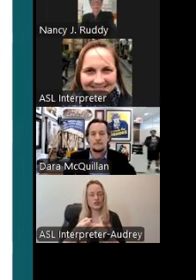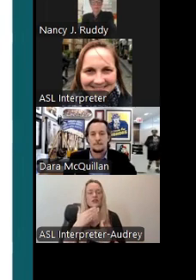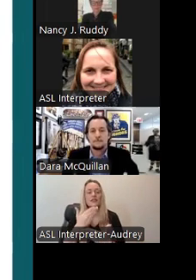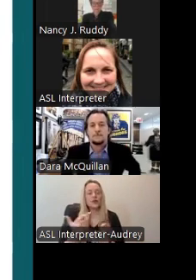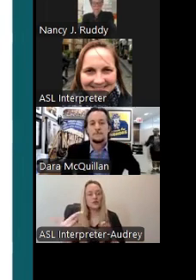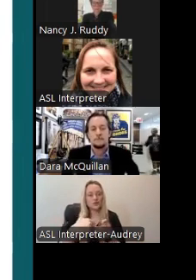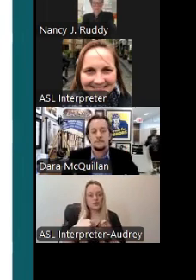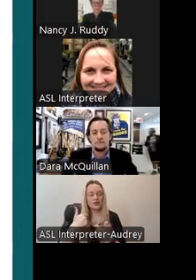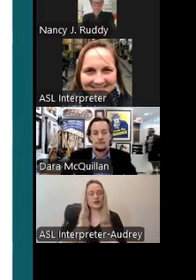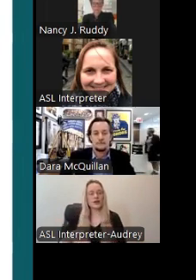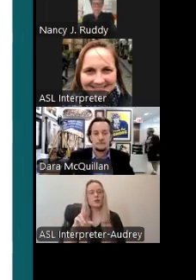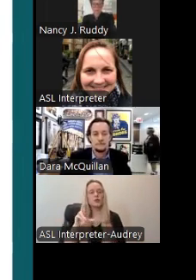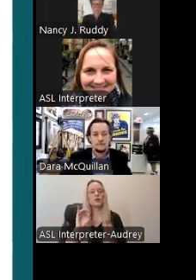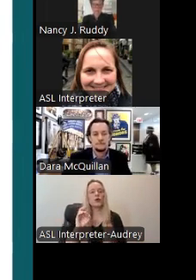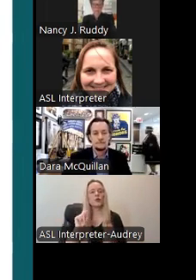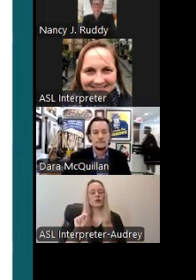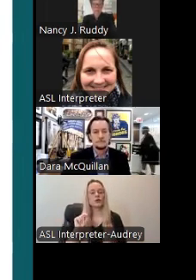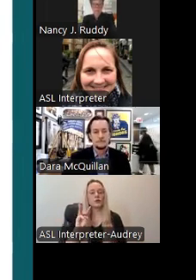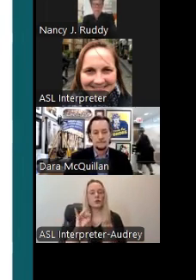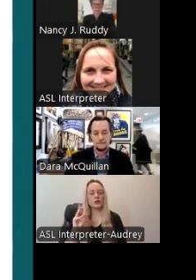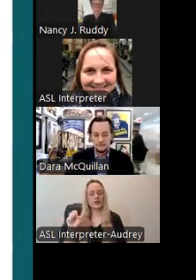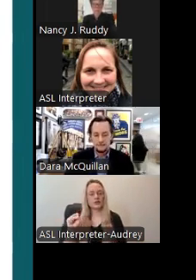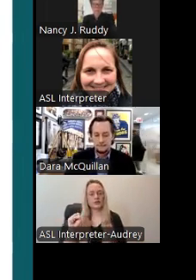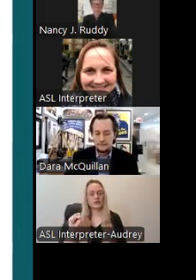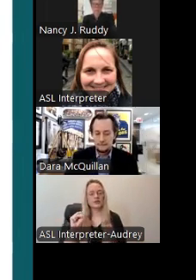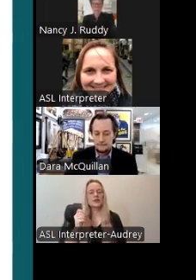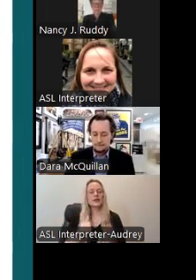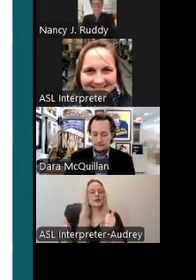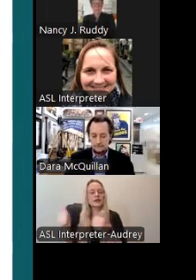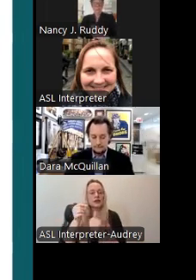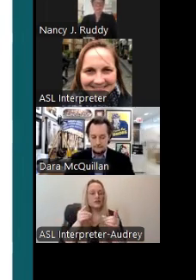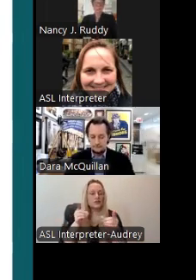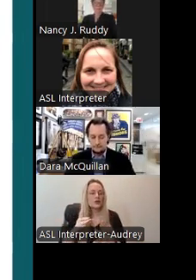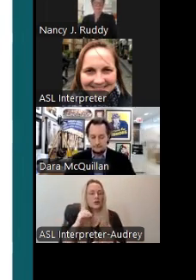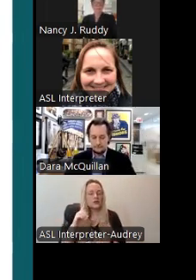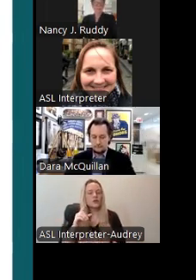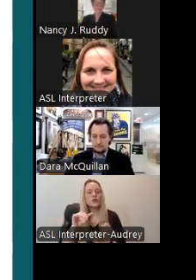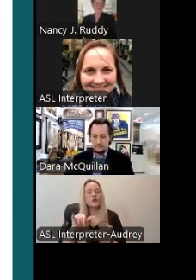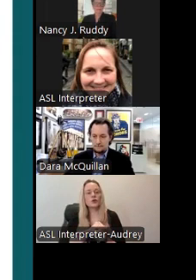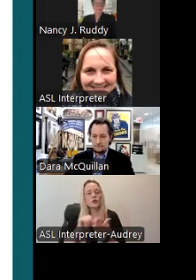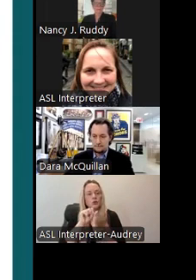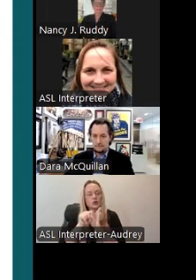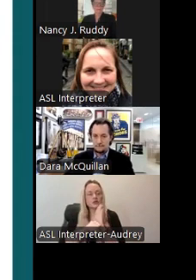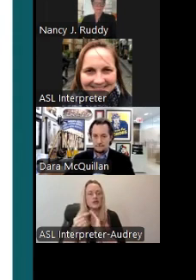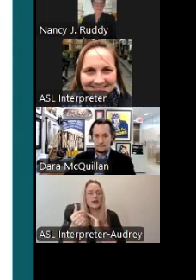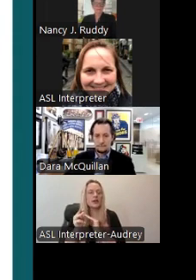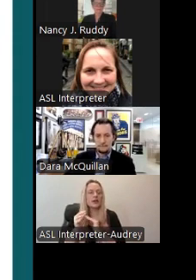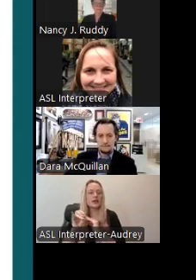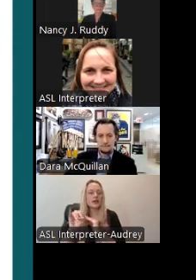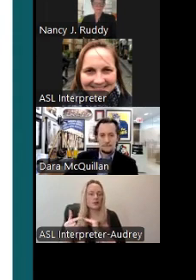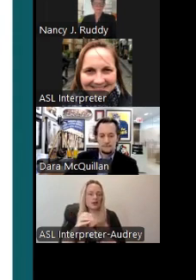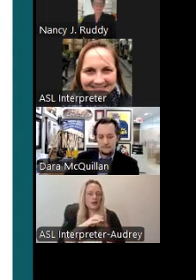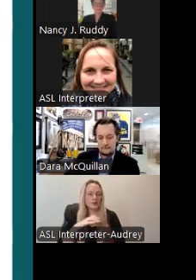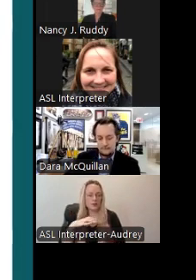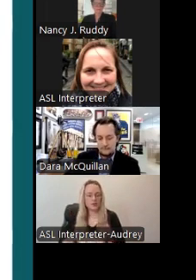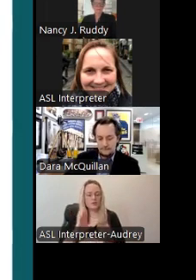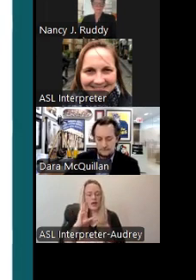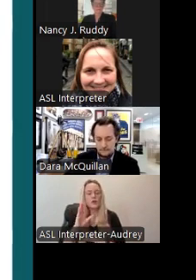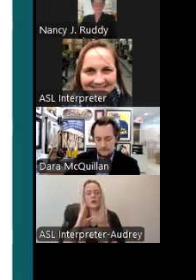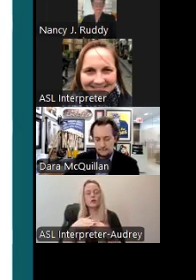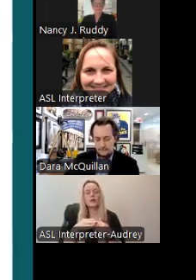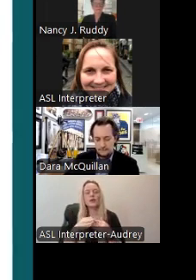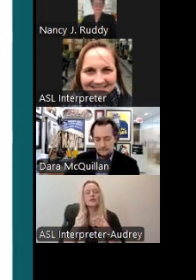Robert Williams, the Executive Director of the New York State Gaming Commission. I will be presiding over today's scoping session in accordance with the